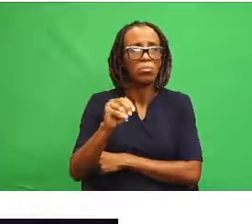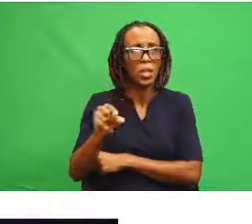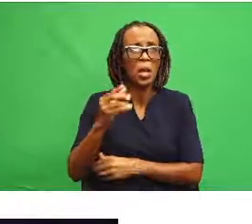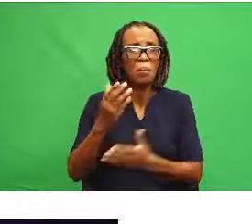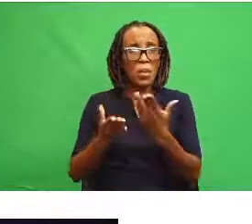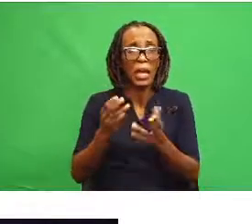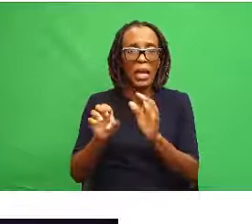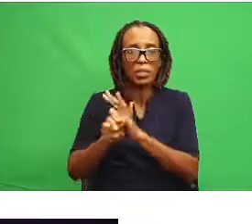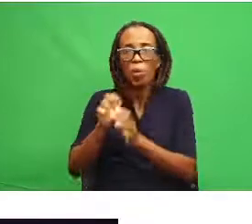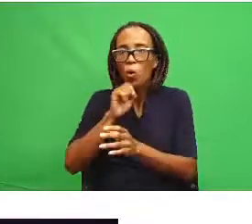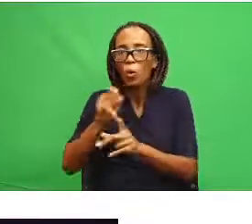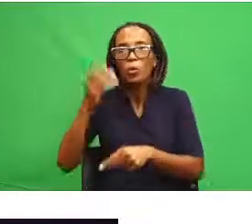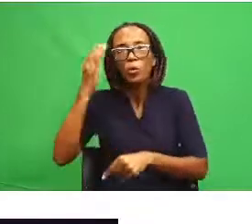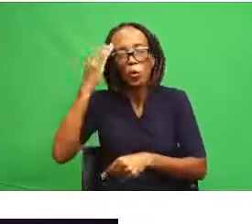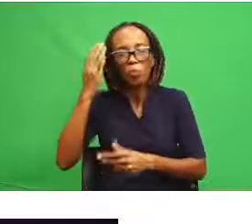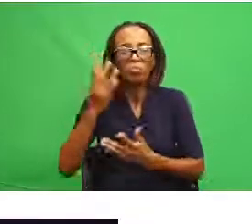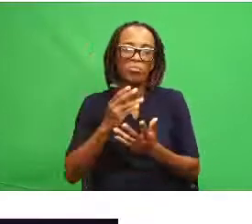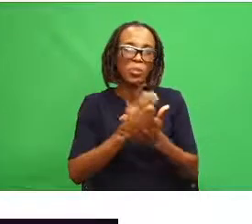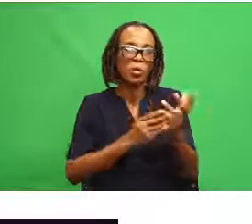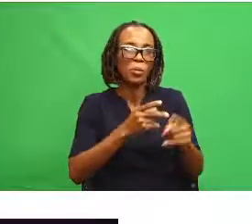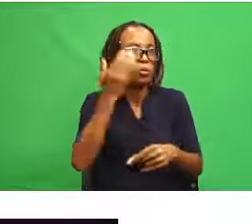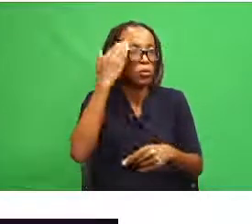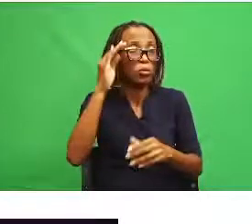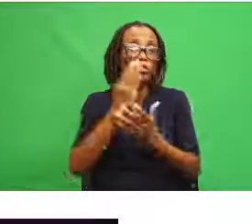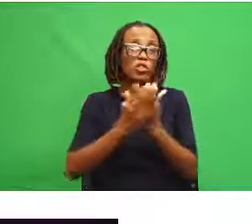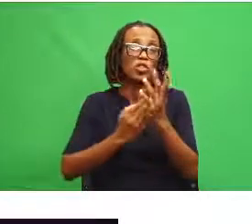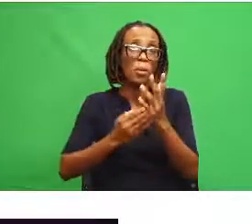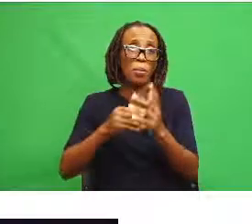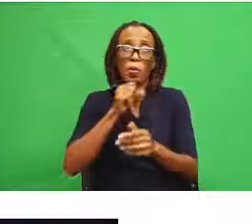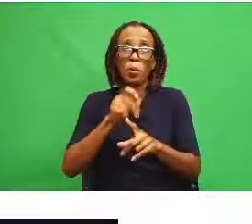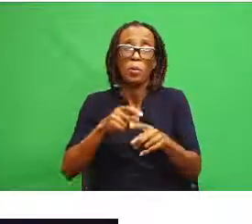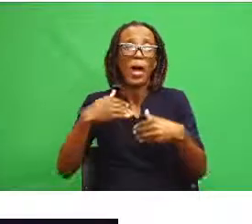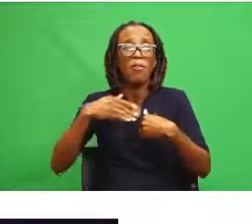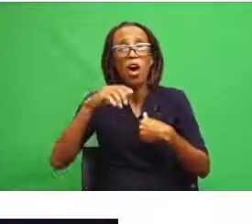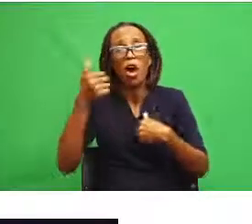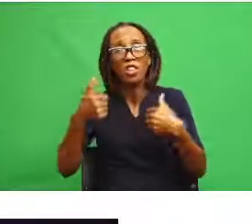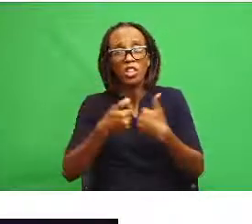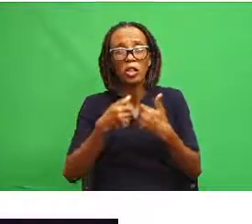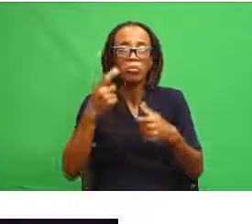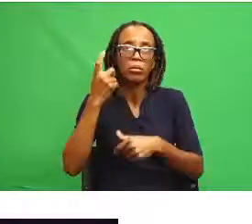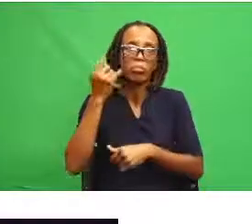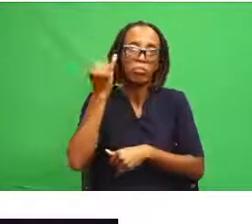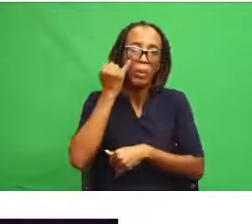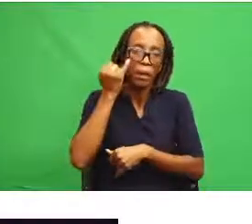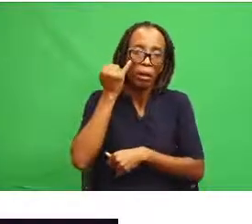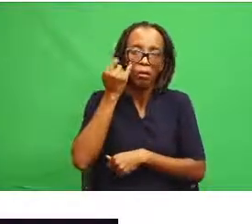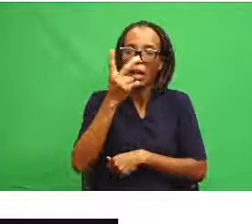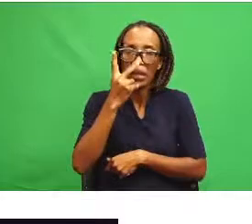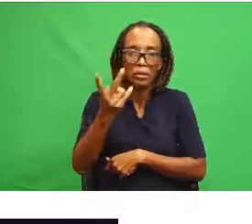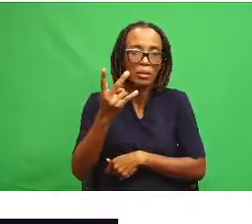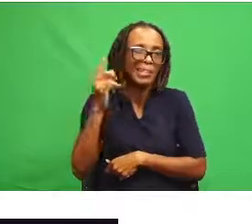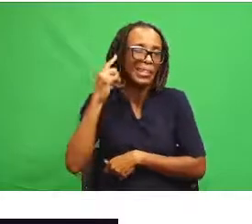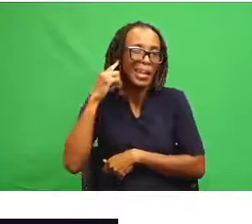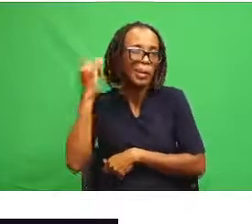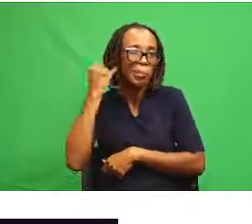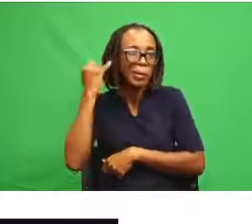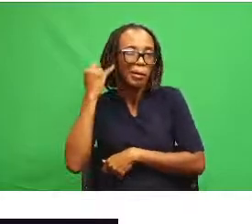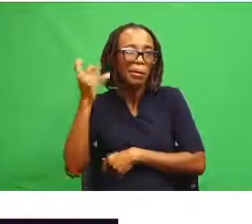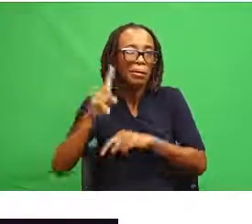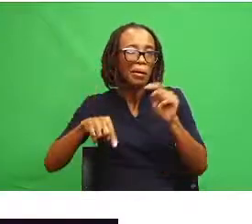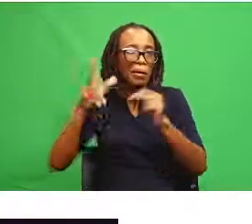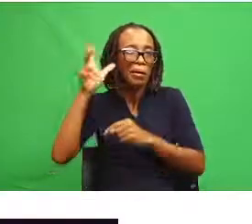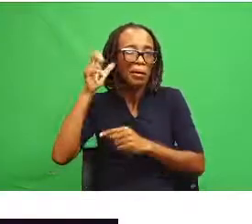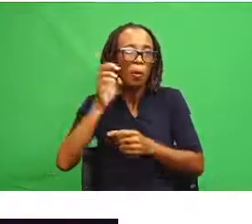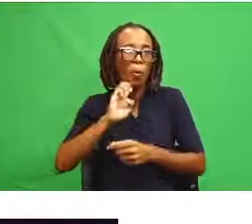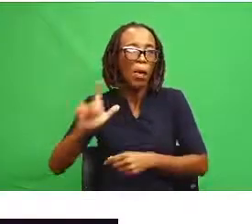is some of our elders might have some vision or other challenges, and so they might not not all, but some may not be aware that others are